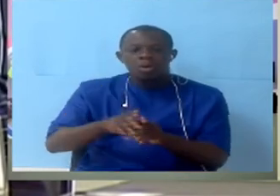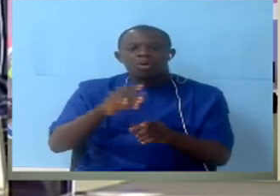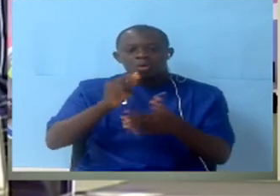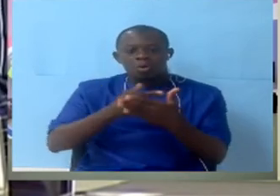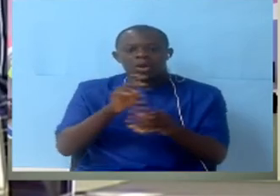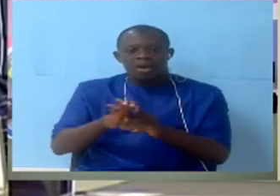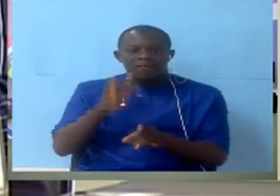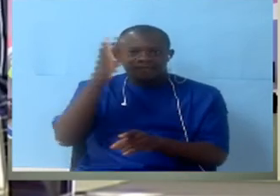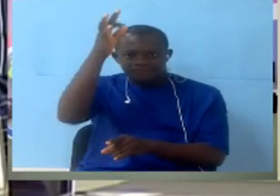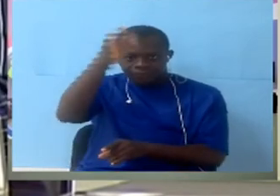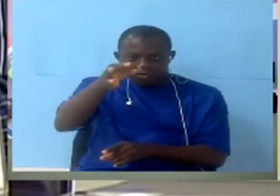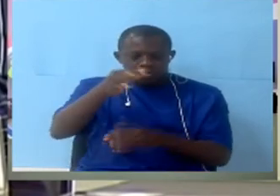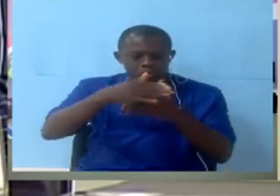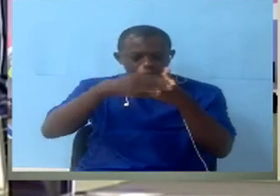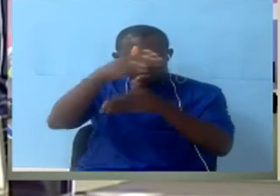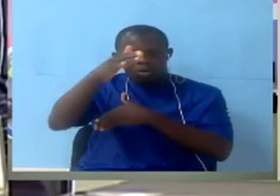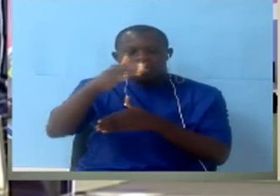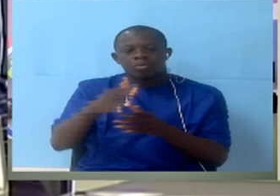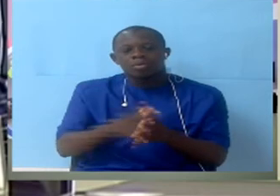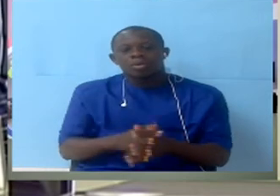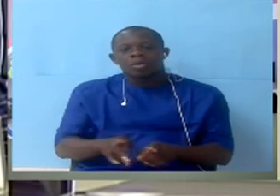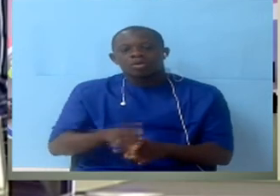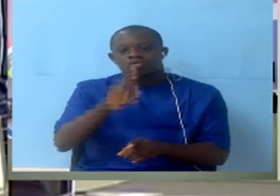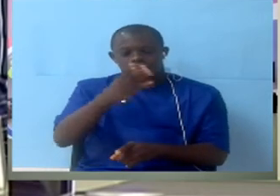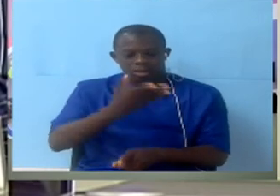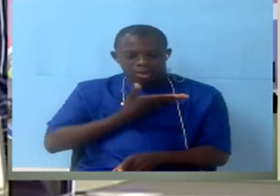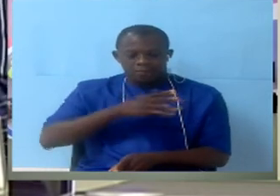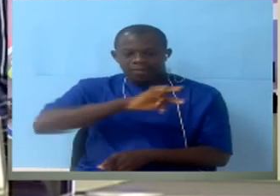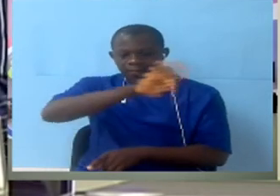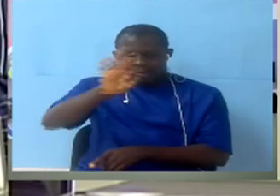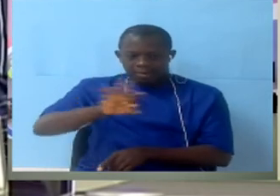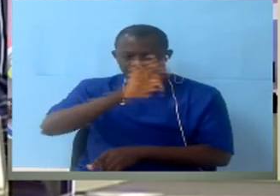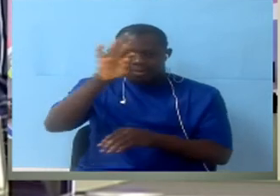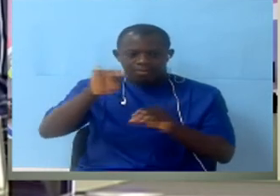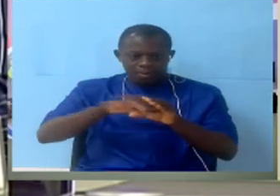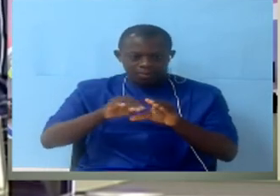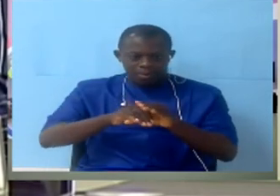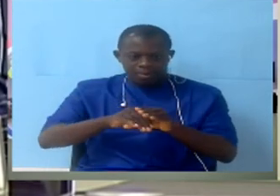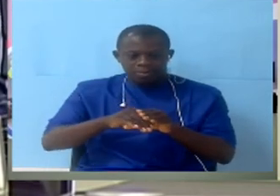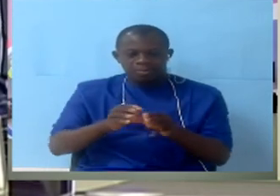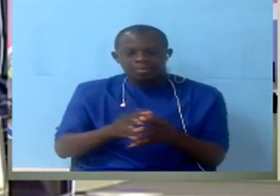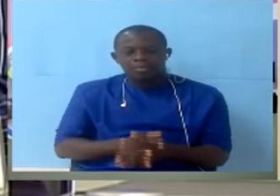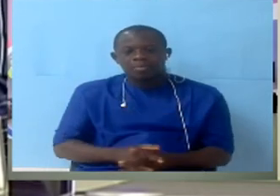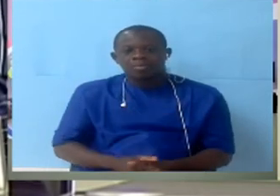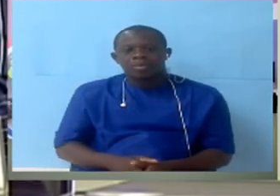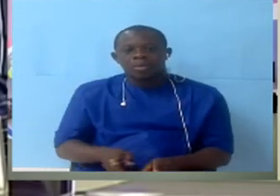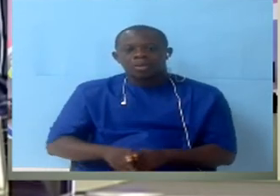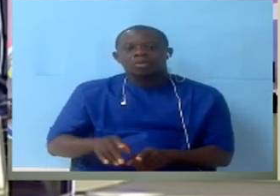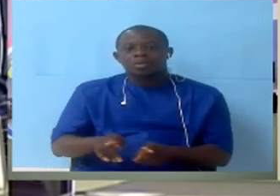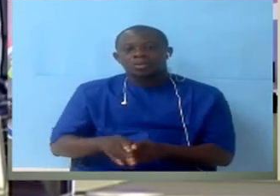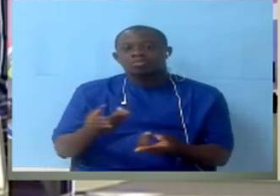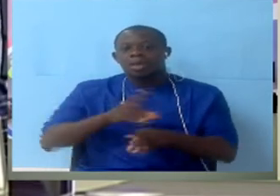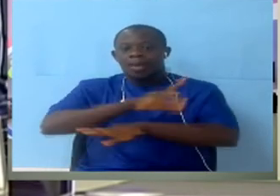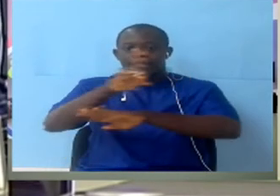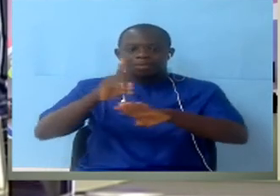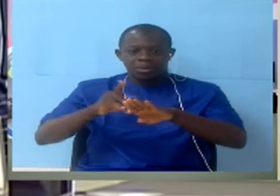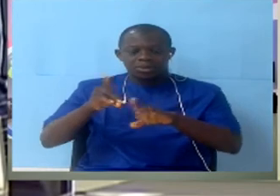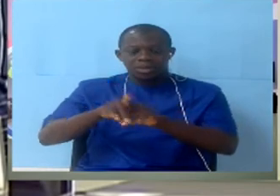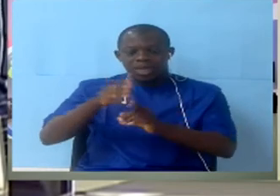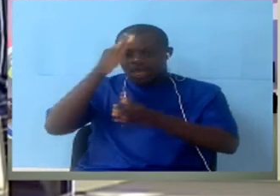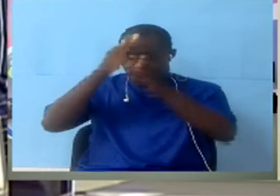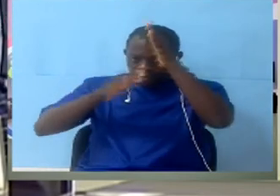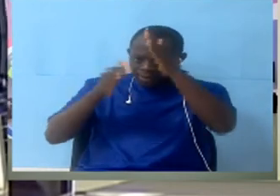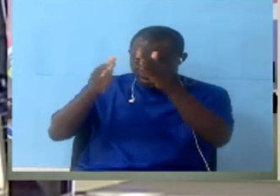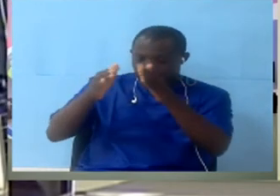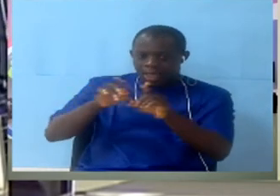career. Ahead of you. You have your family. You're a Dimbal, sir. But at the camp, Kampoto. And